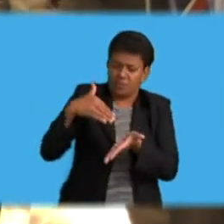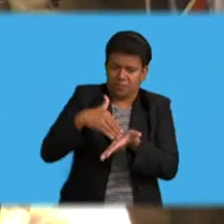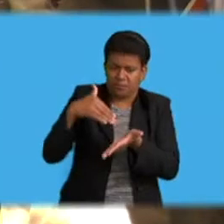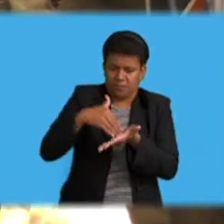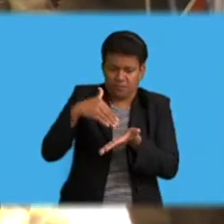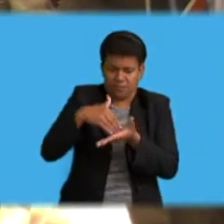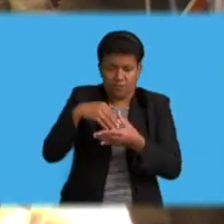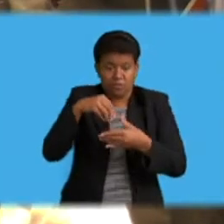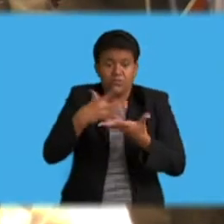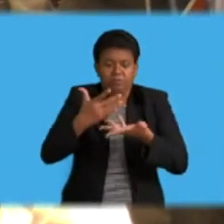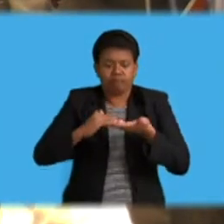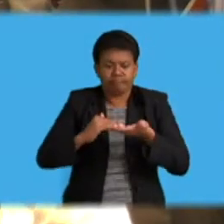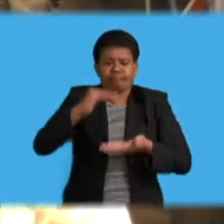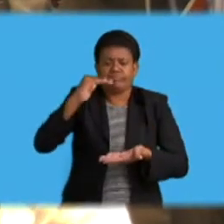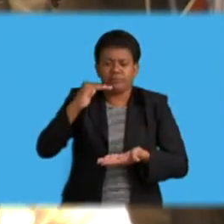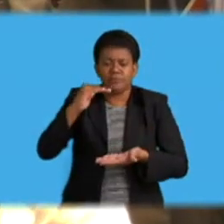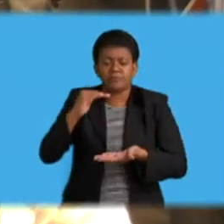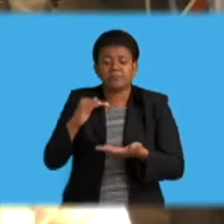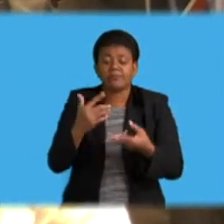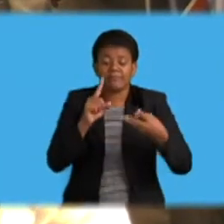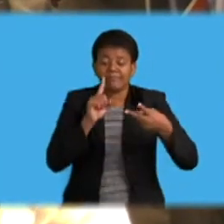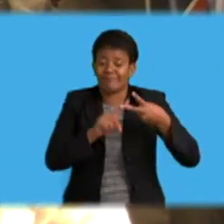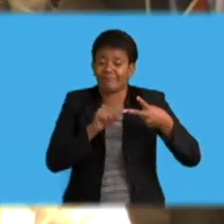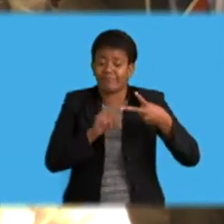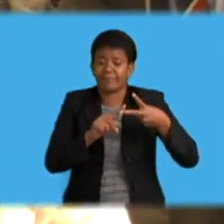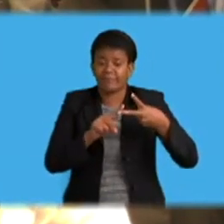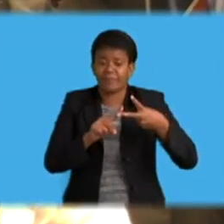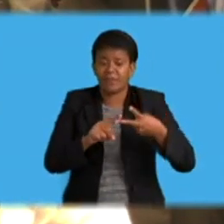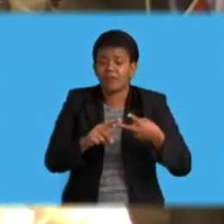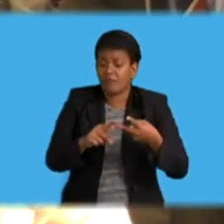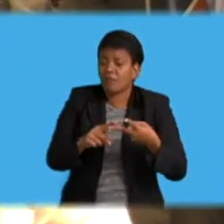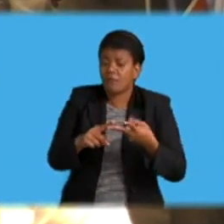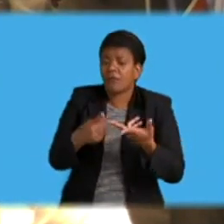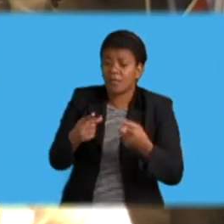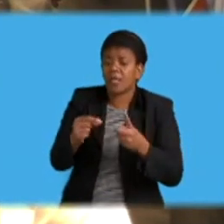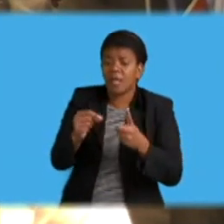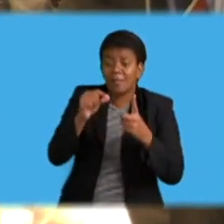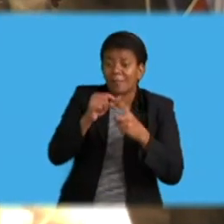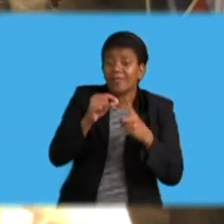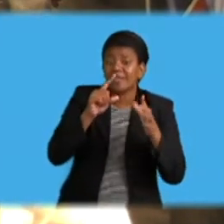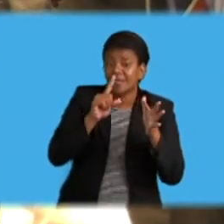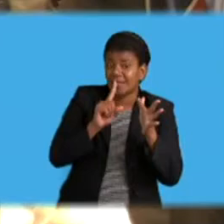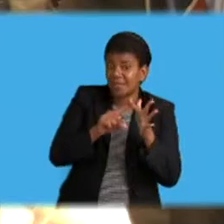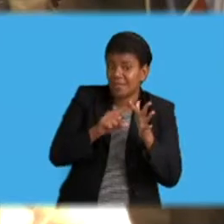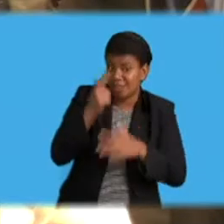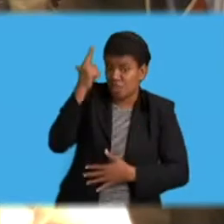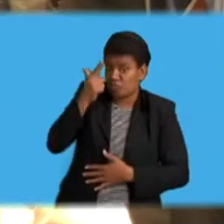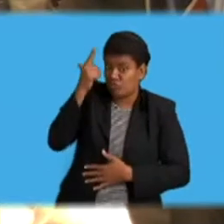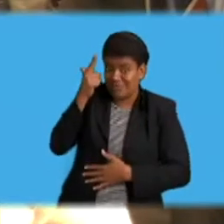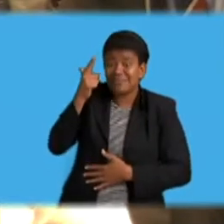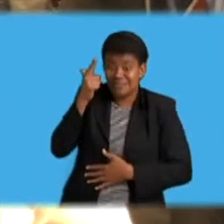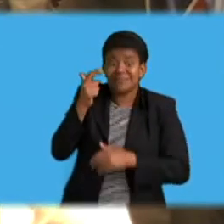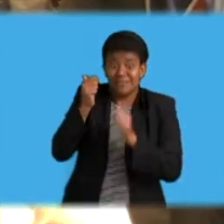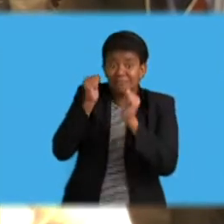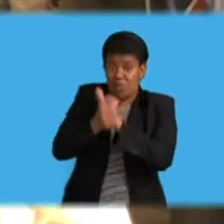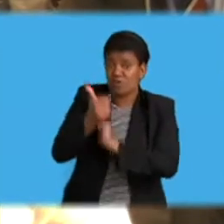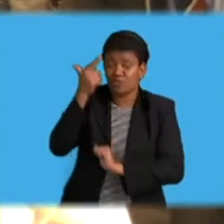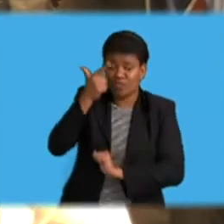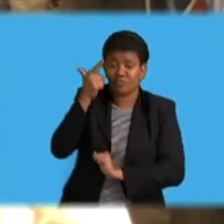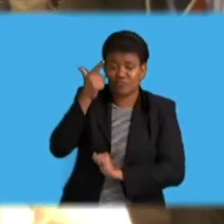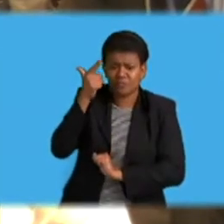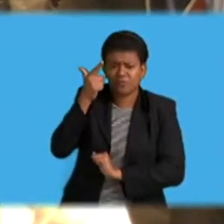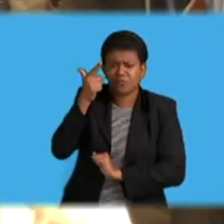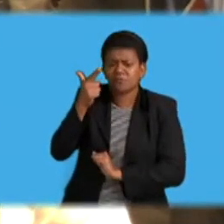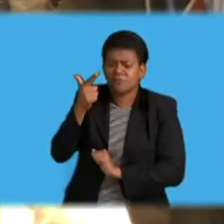clear pathway for PMEC teachers in as far as the career path is concerned. Honorable Deputy Speaker, a lot of extracurricular activities are being conducted in